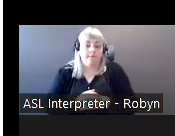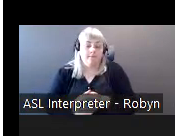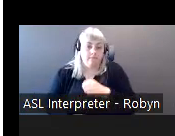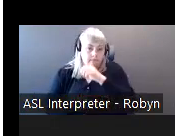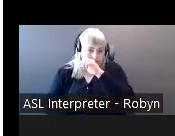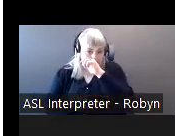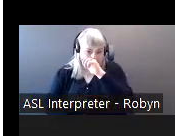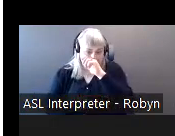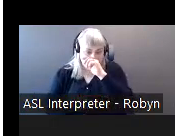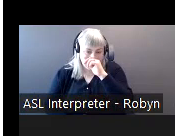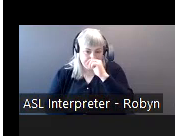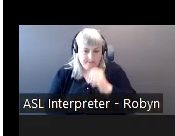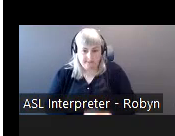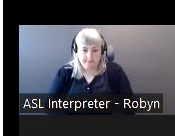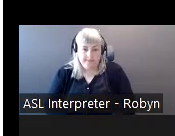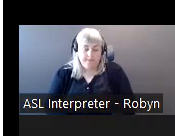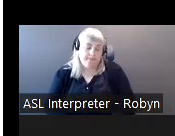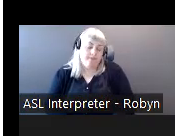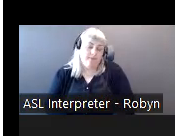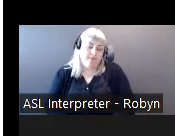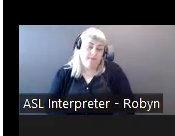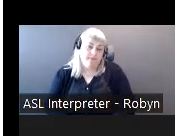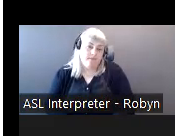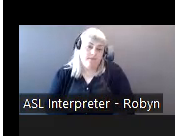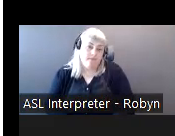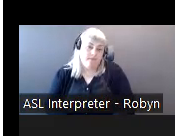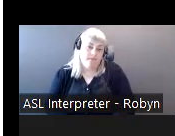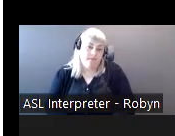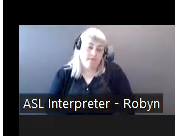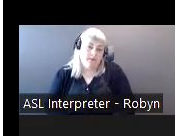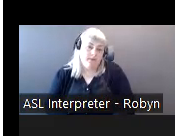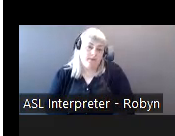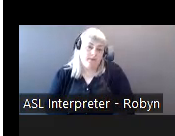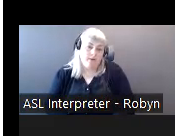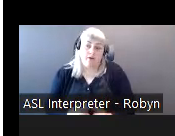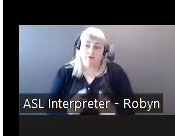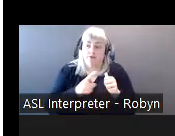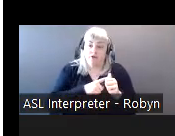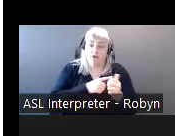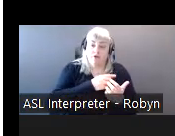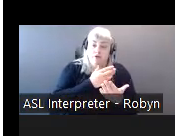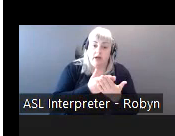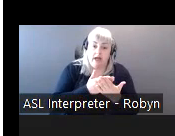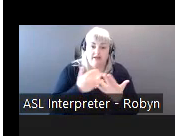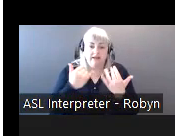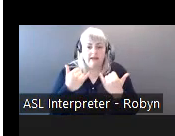How do you feel now compared to when you first arrived into this session?